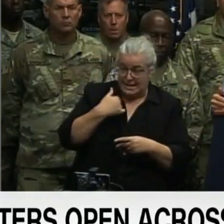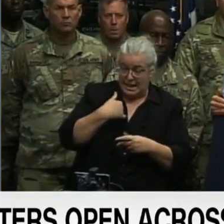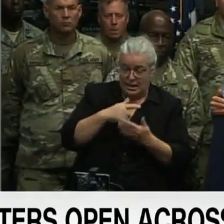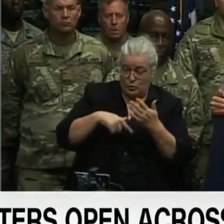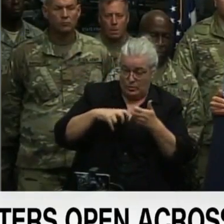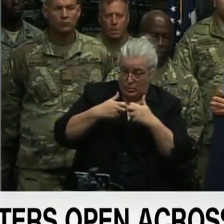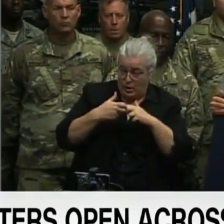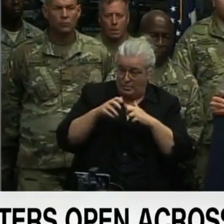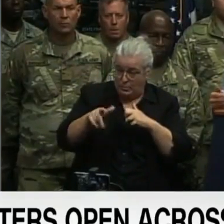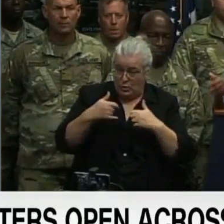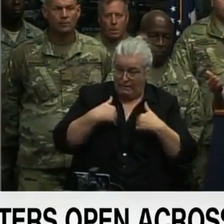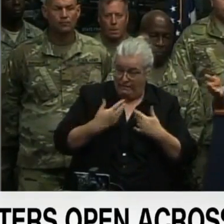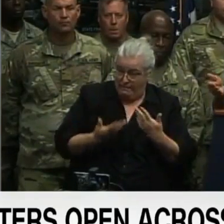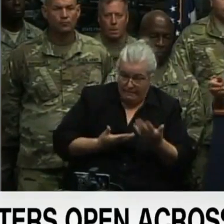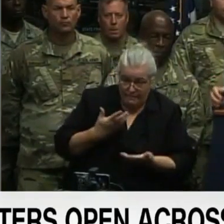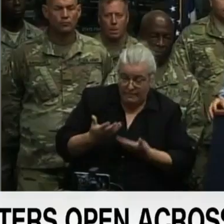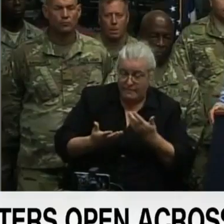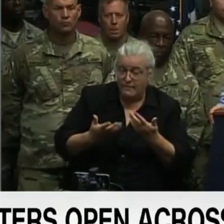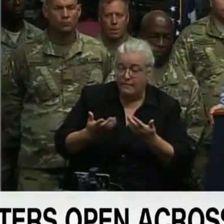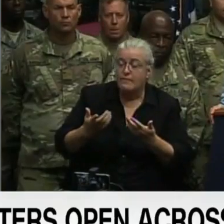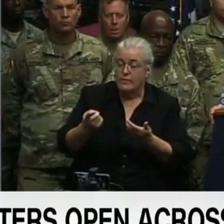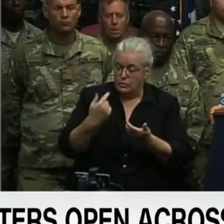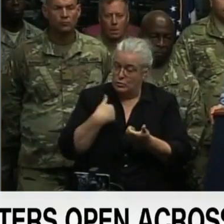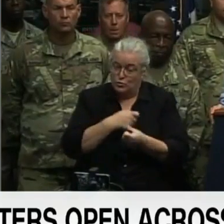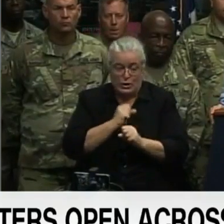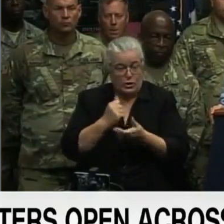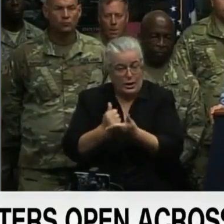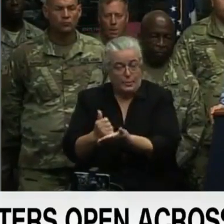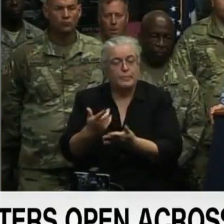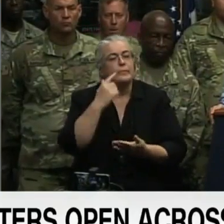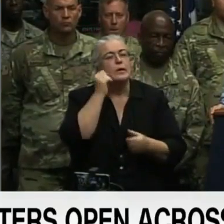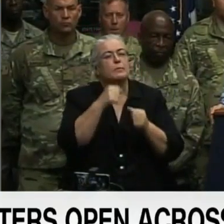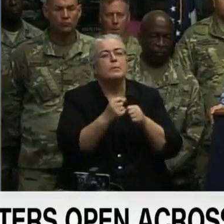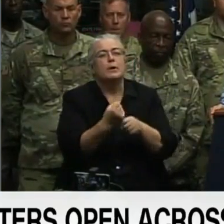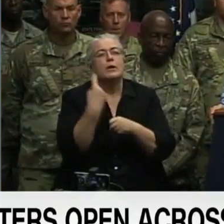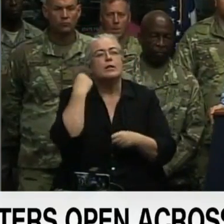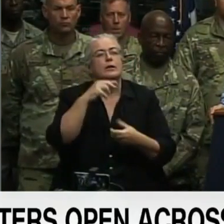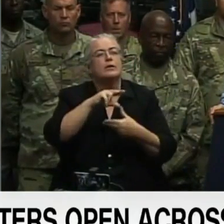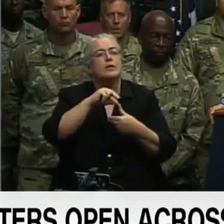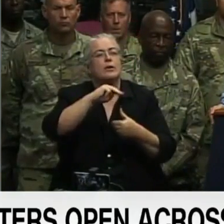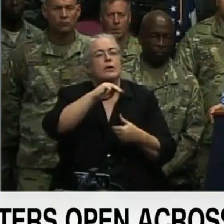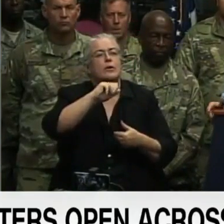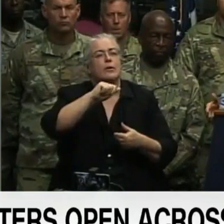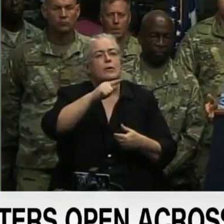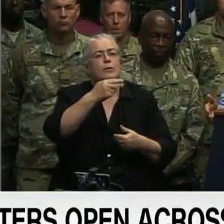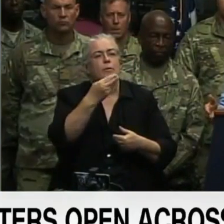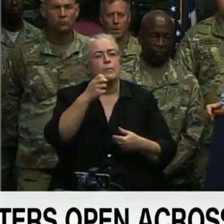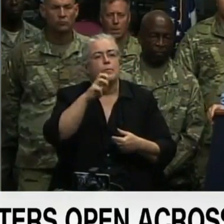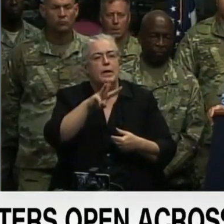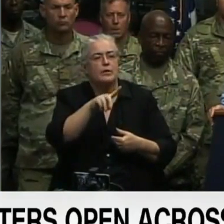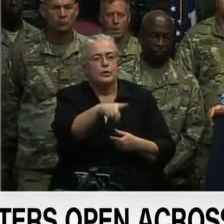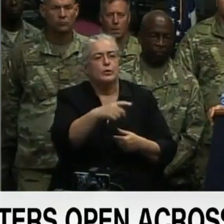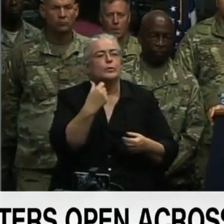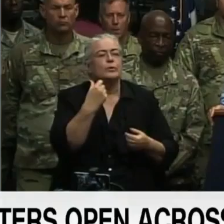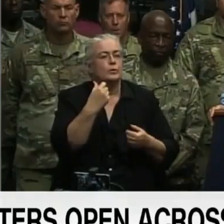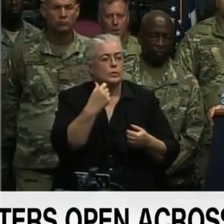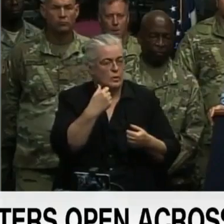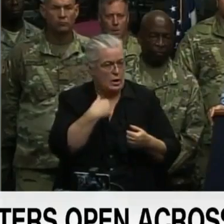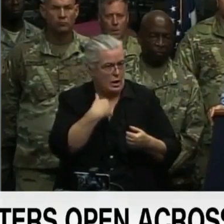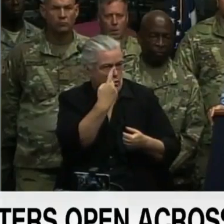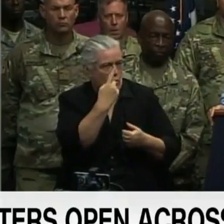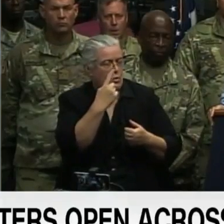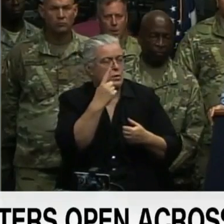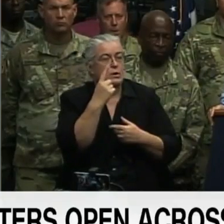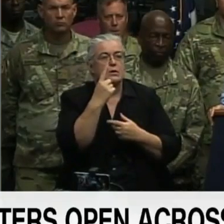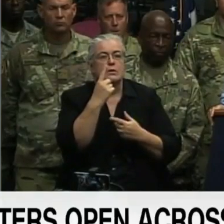can to help you. I remember last year in Matthew, we had nursing homes that were having a difficult time getting the